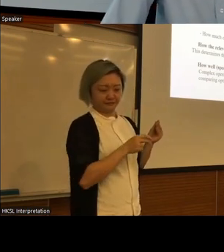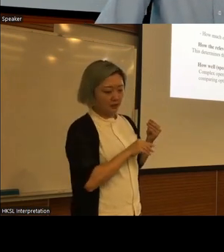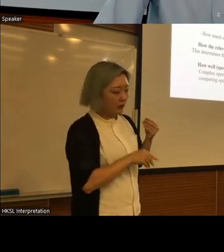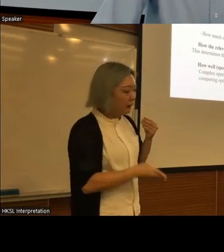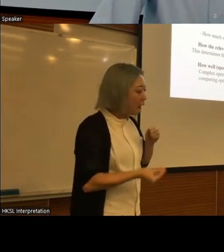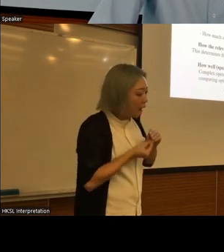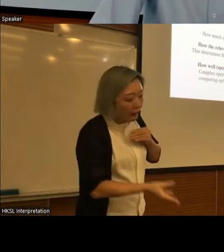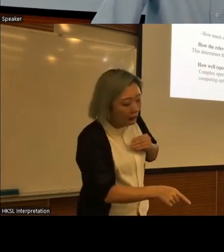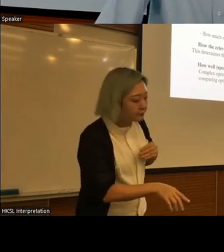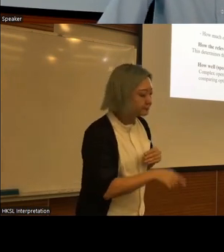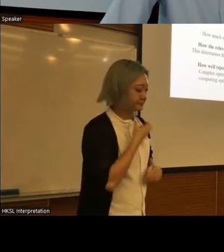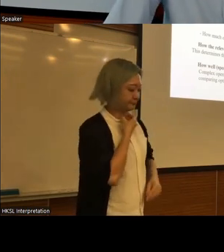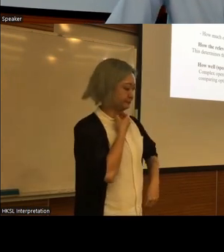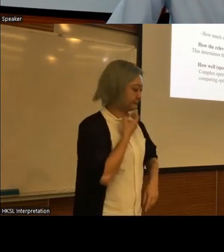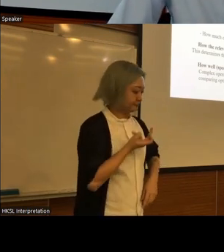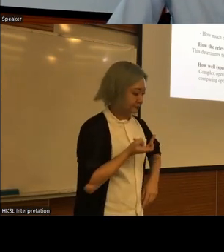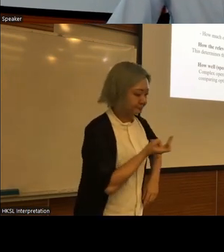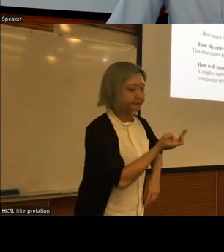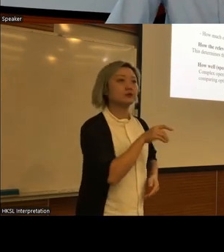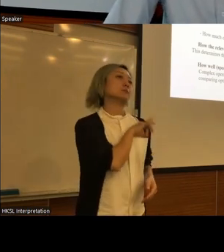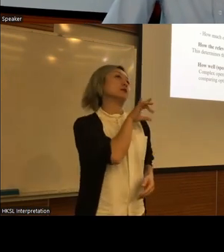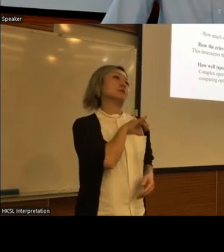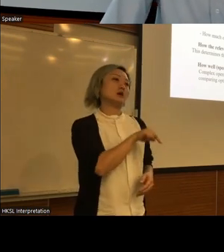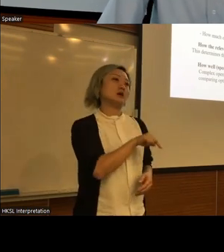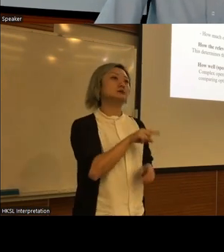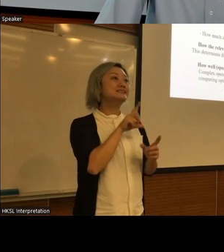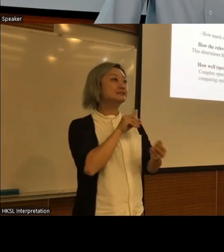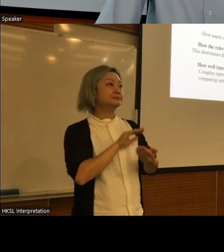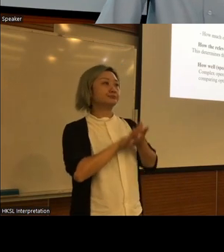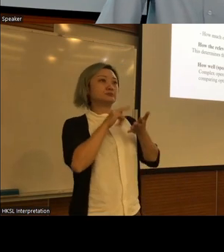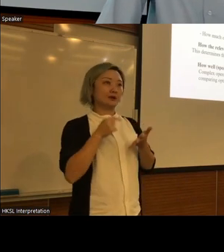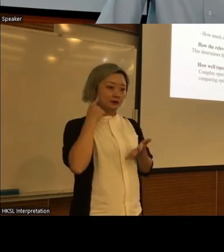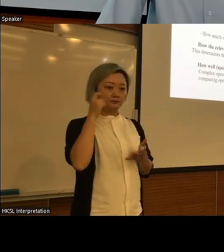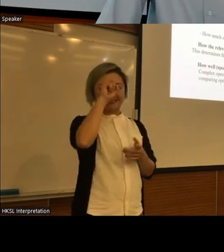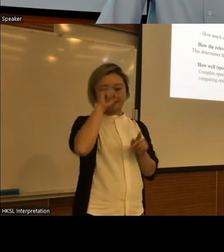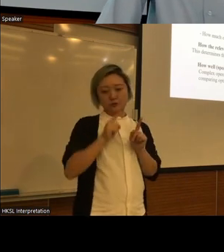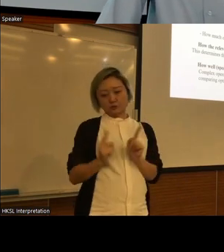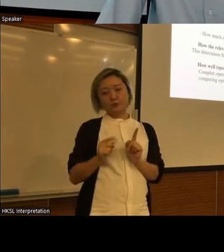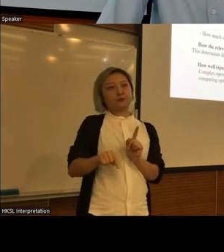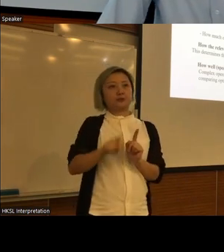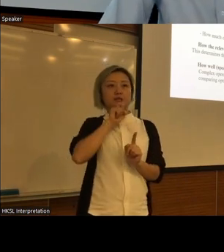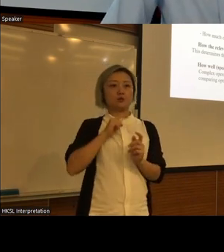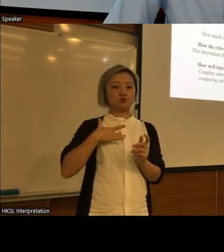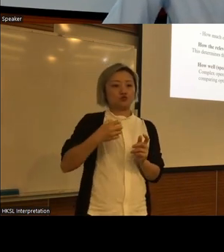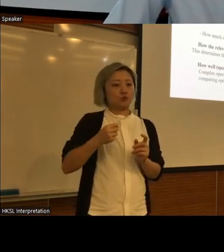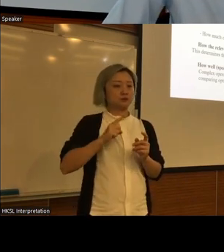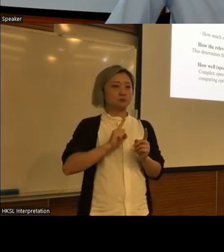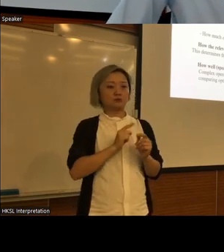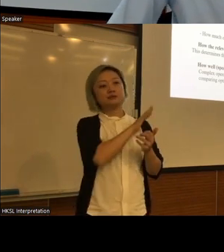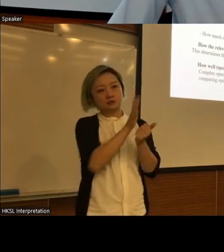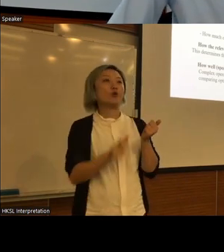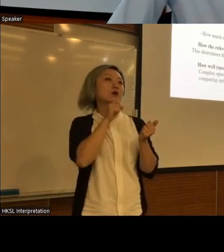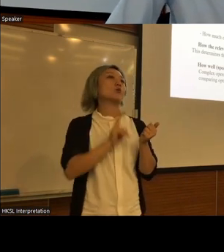it also depends on the function, on how well working memory functions. And this is